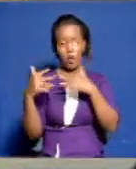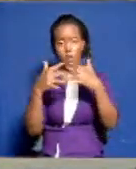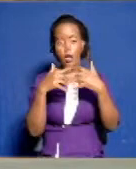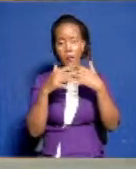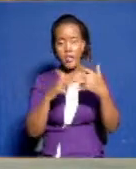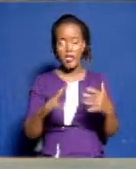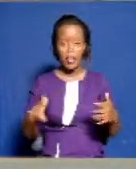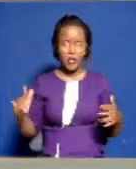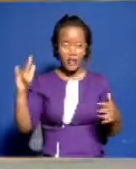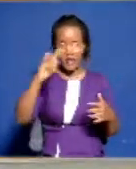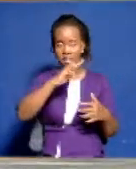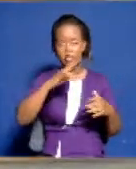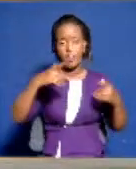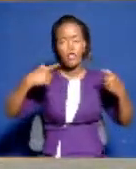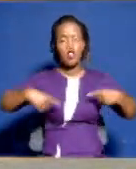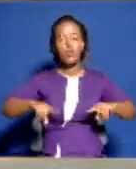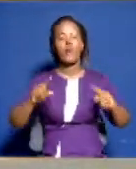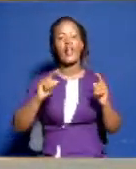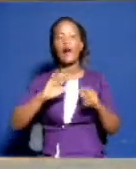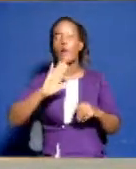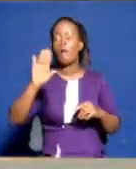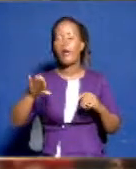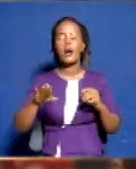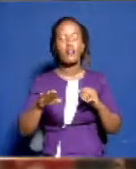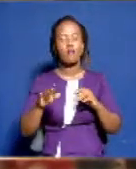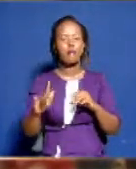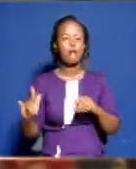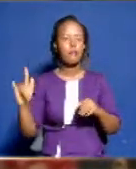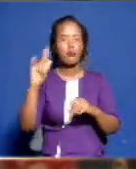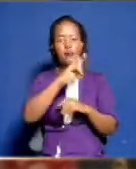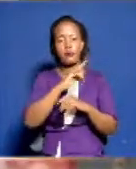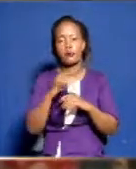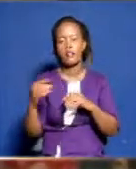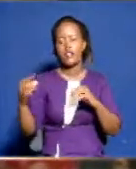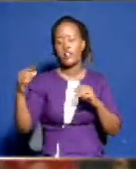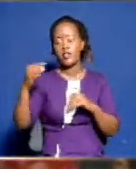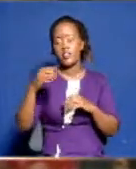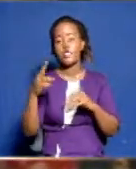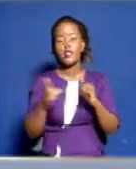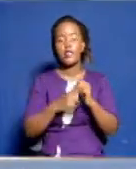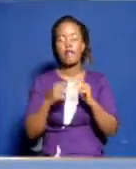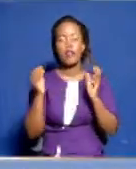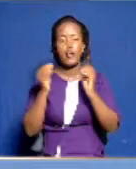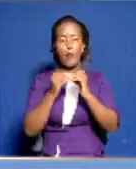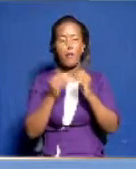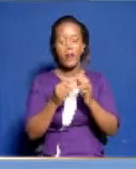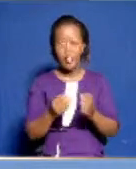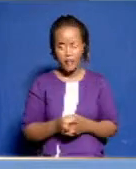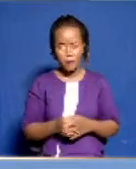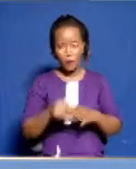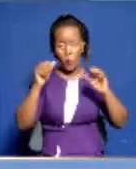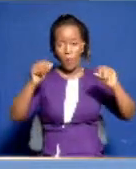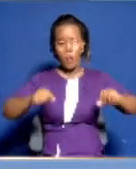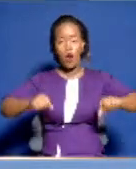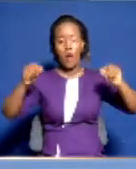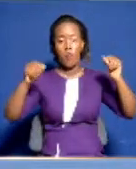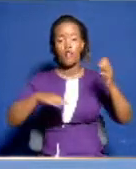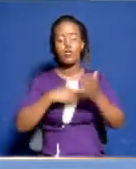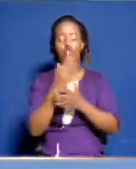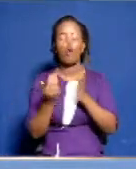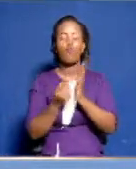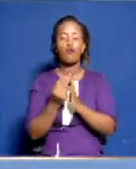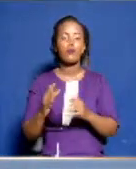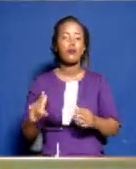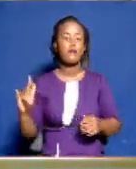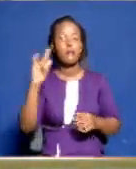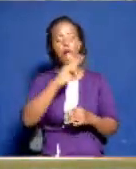and UK to allow travel to restart ahead of the G7 meeting in Cornwall. The bosses of all airlines that offer